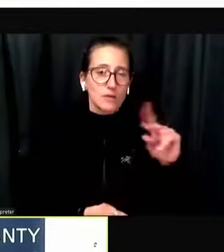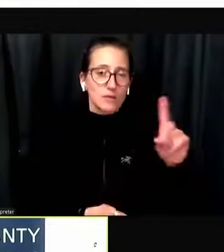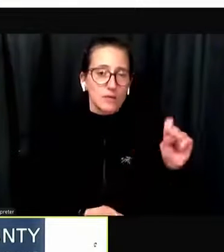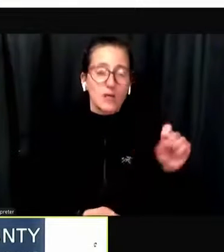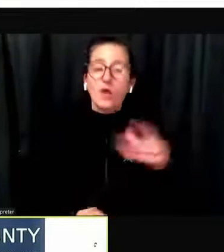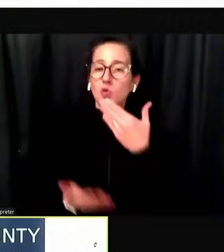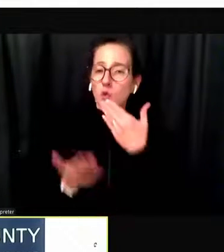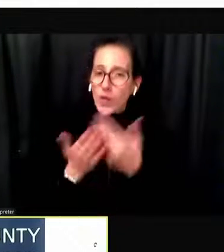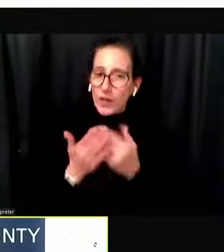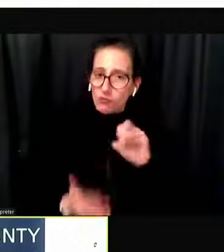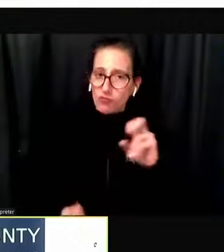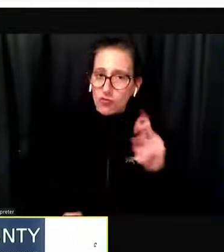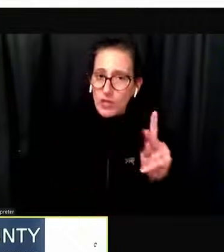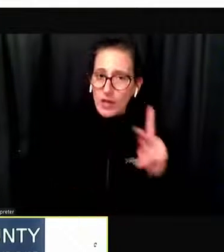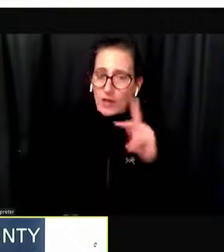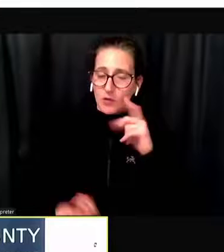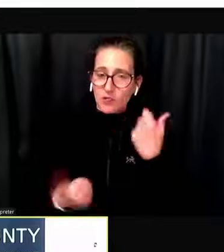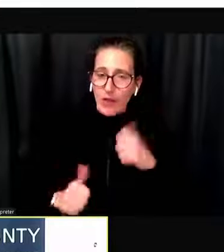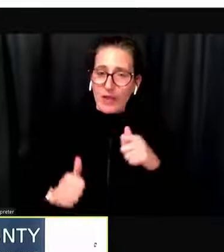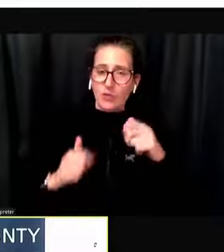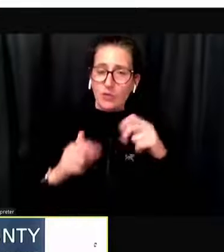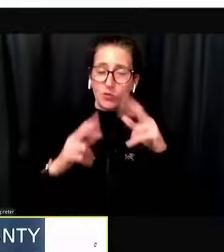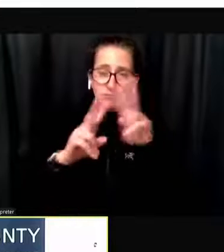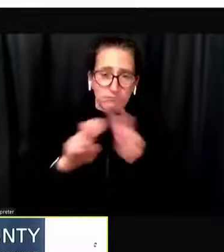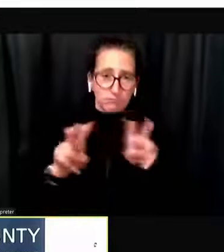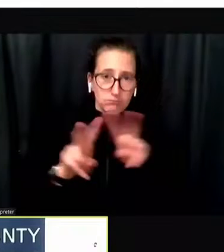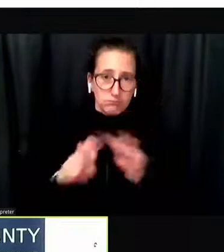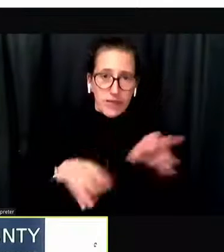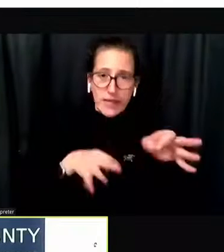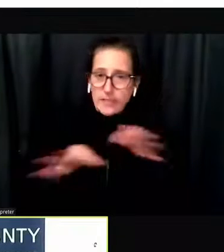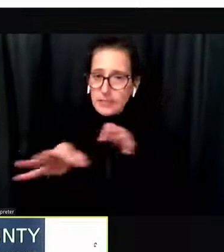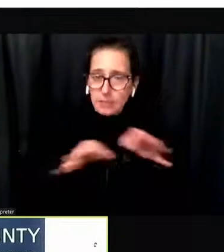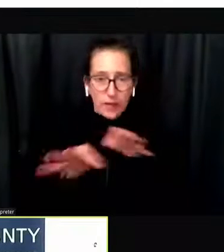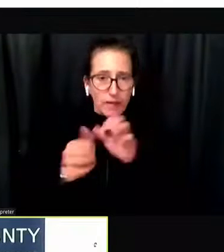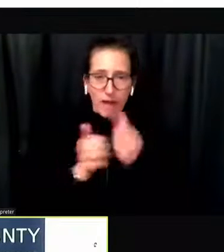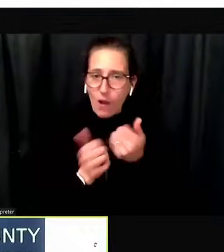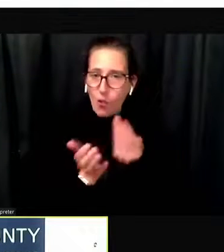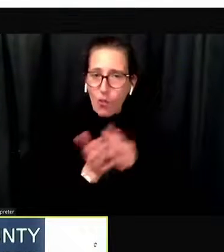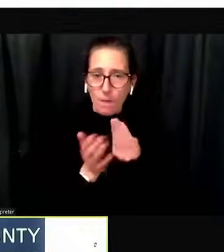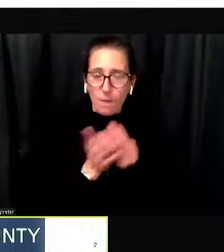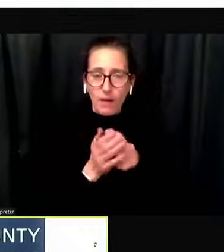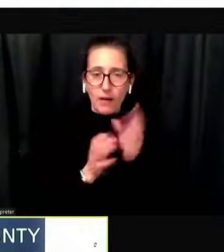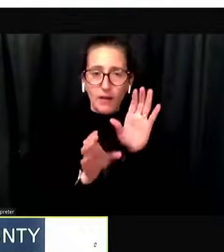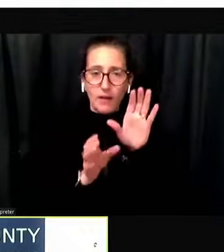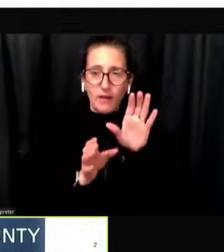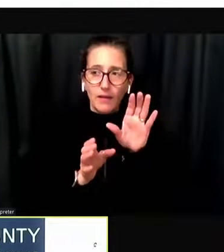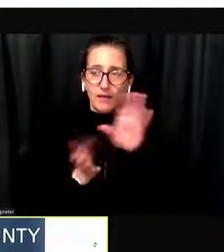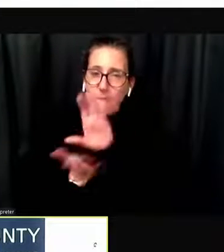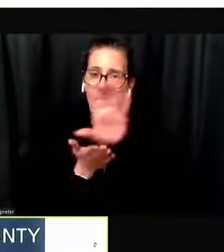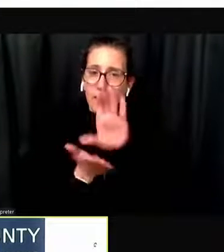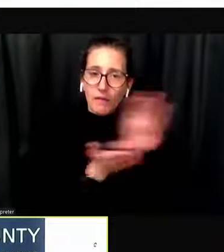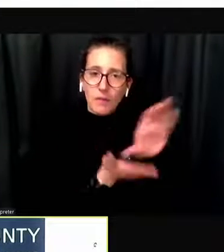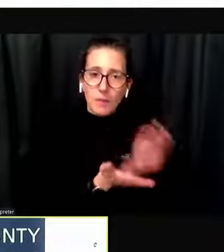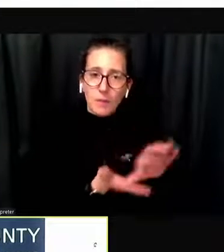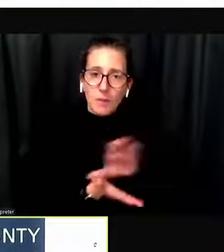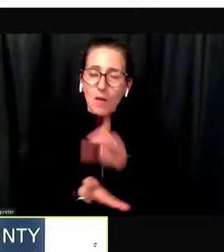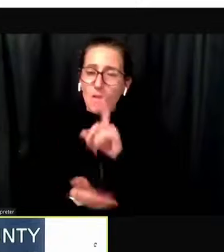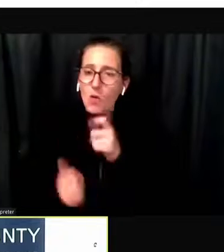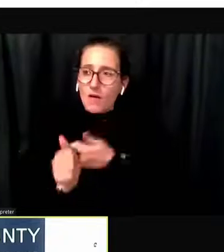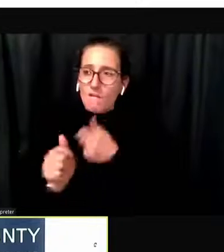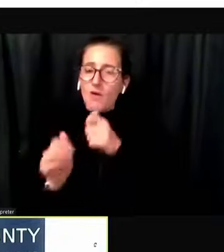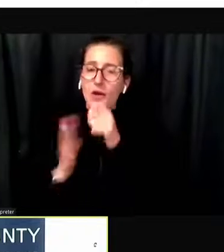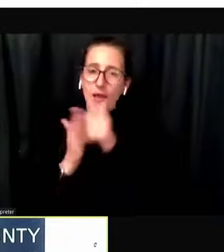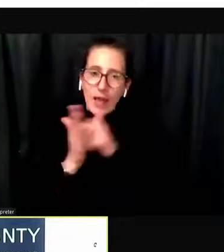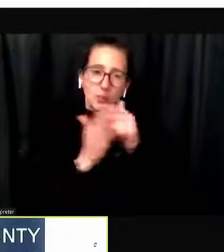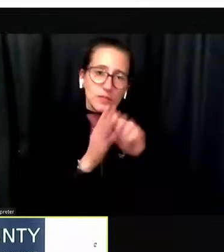into something more digestible for all of us, and for us to hear one another's questions. And thank you so